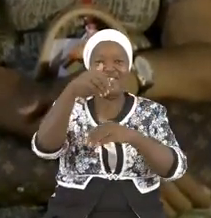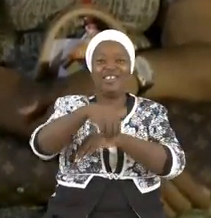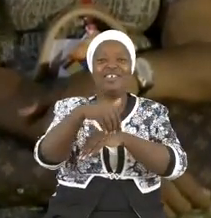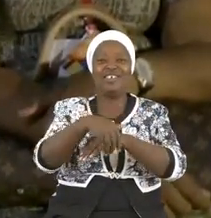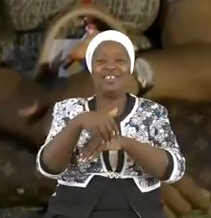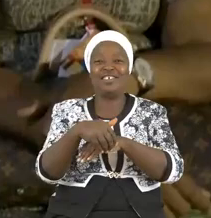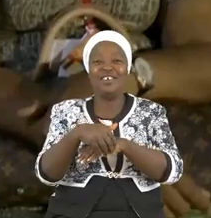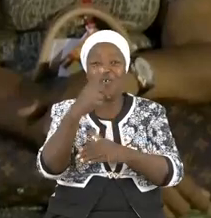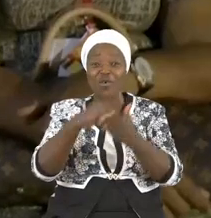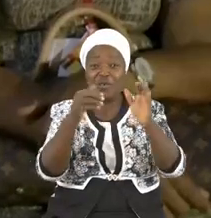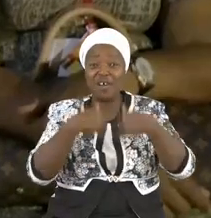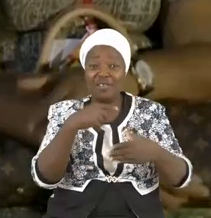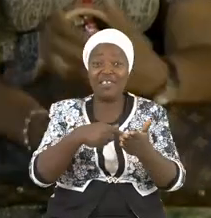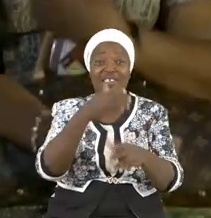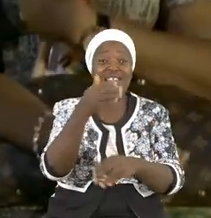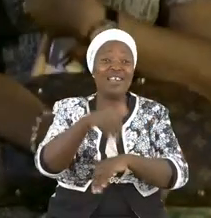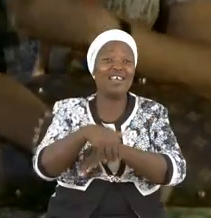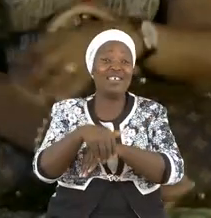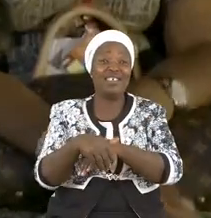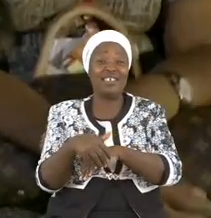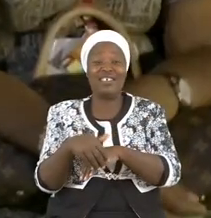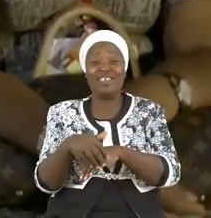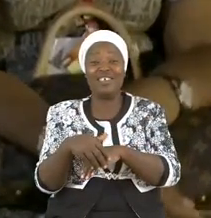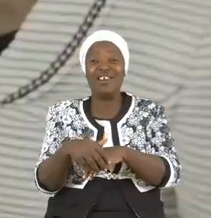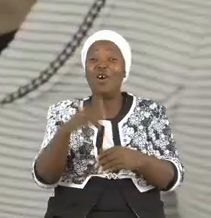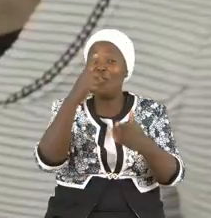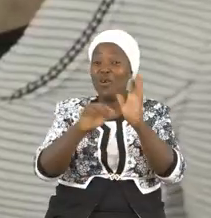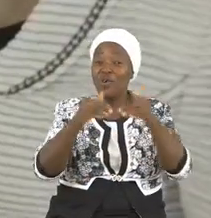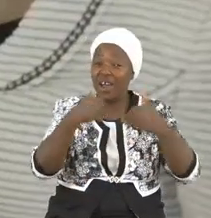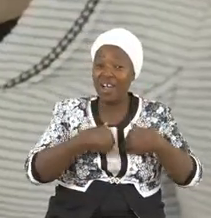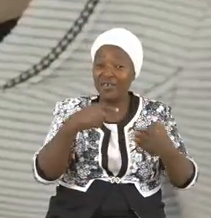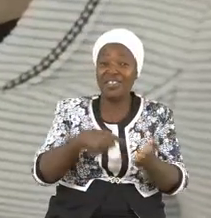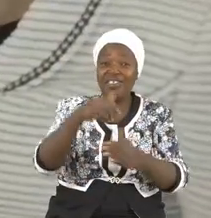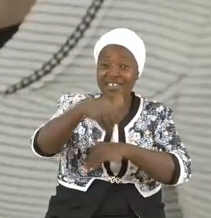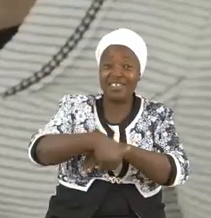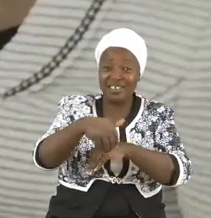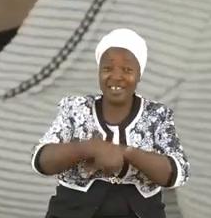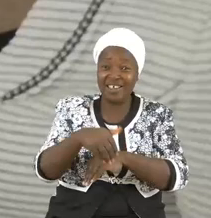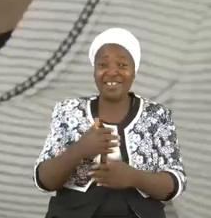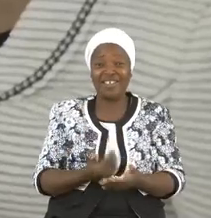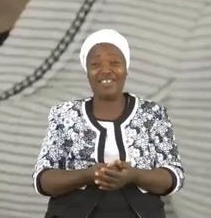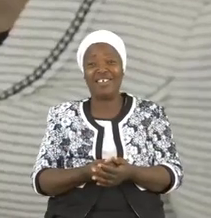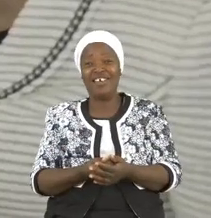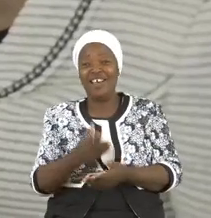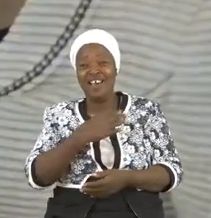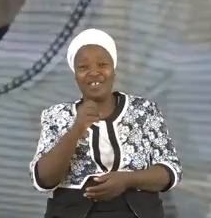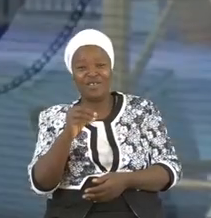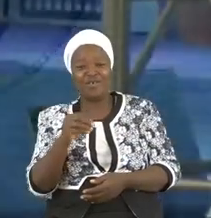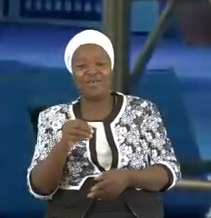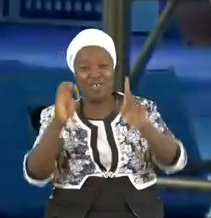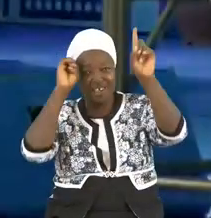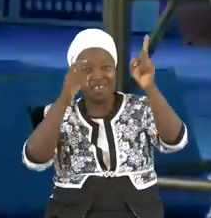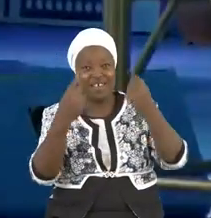have tonight? What do you have tonight? And so he came